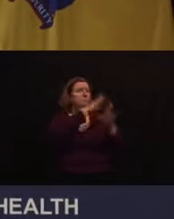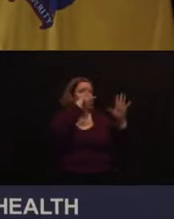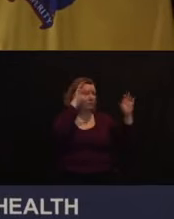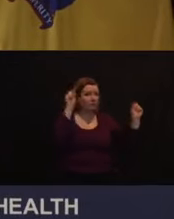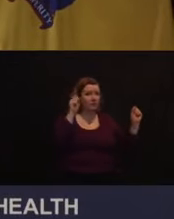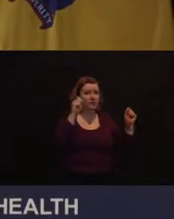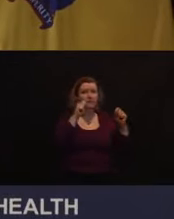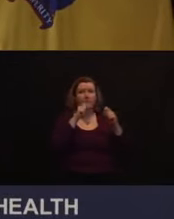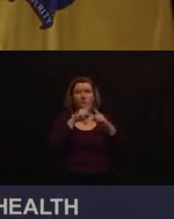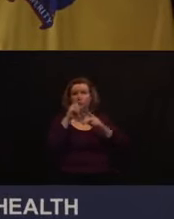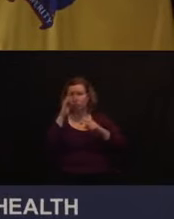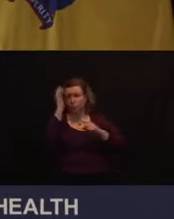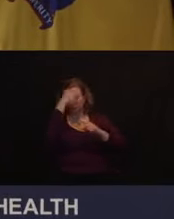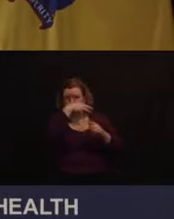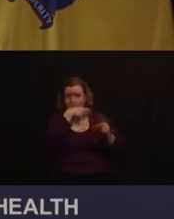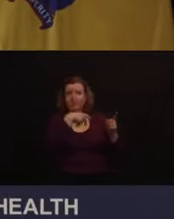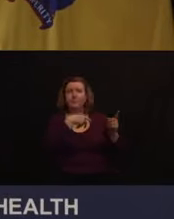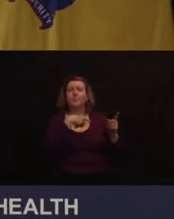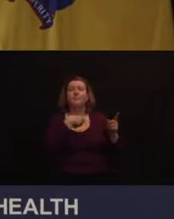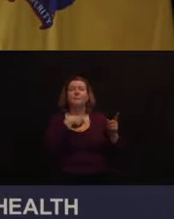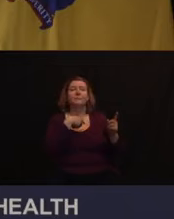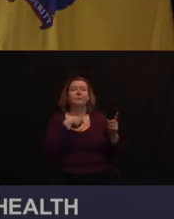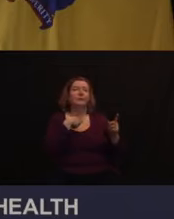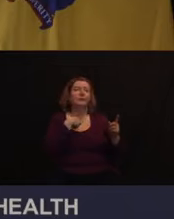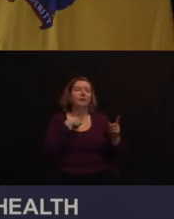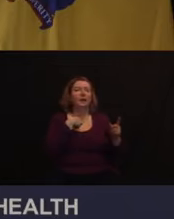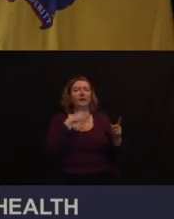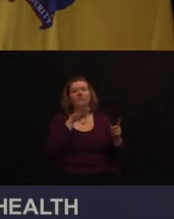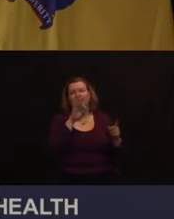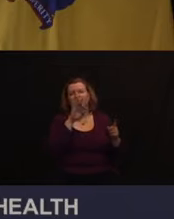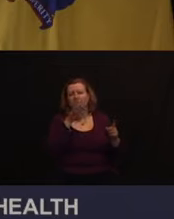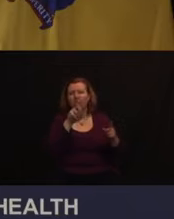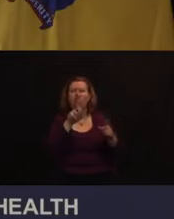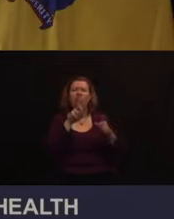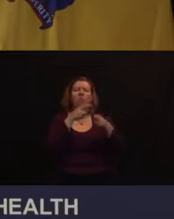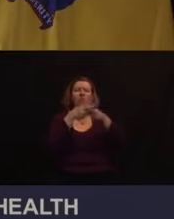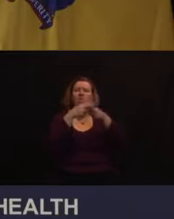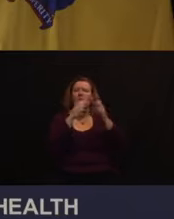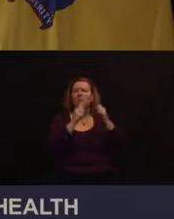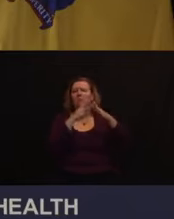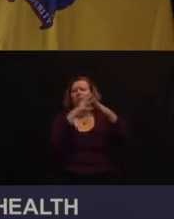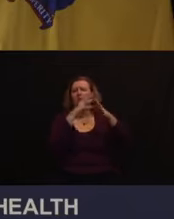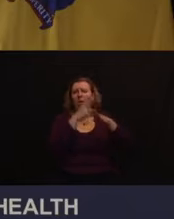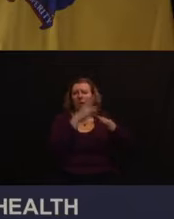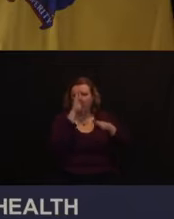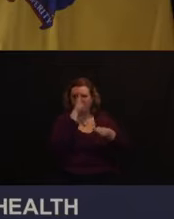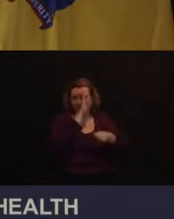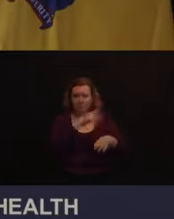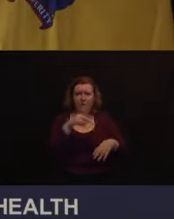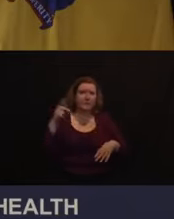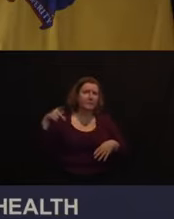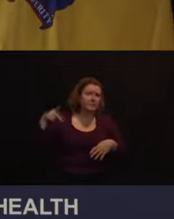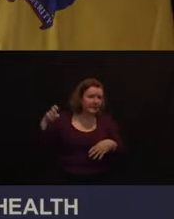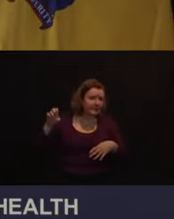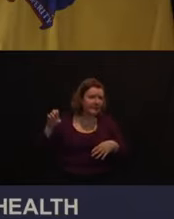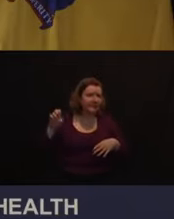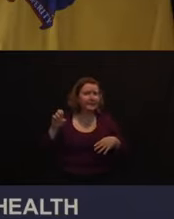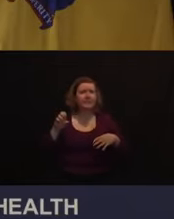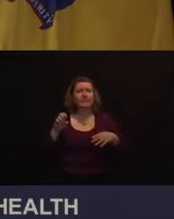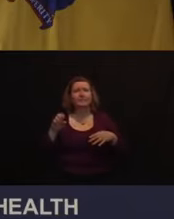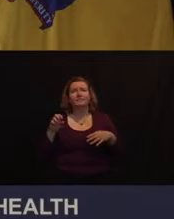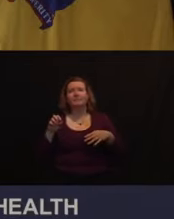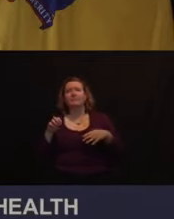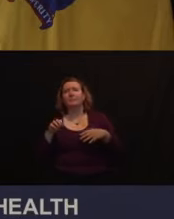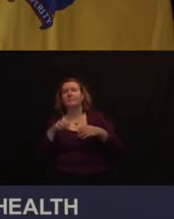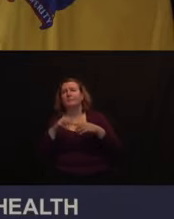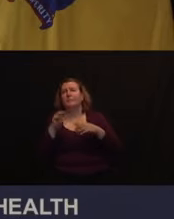early days of the field medical stations, PPE, testing, the two mega testing sites. I remember being on